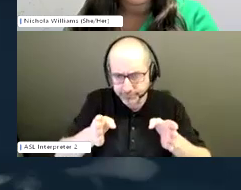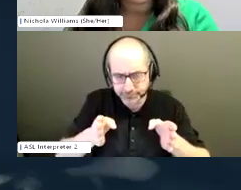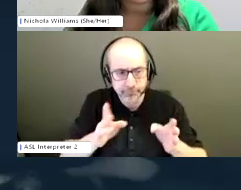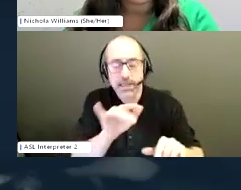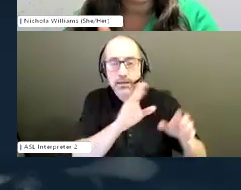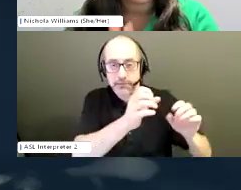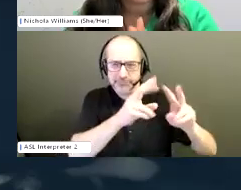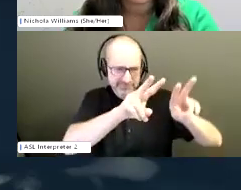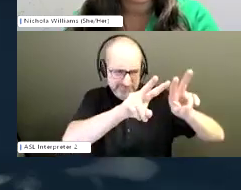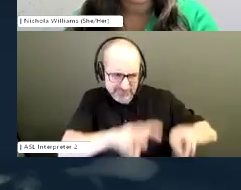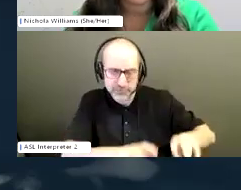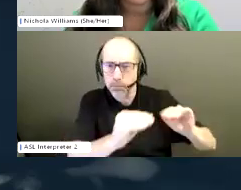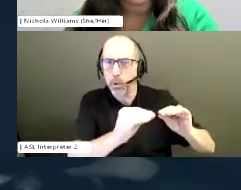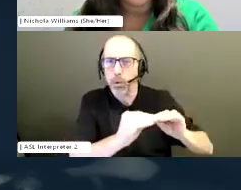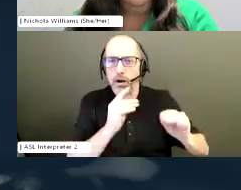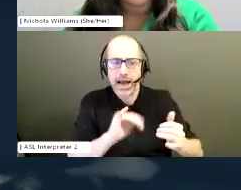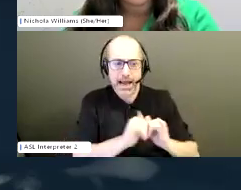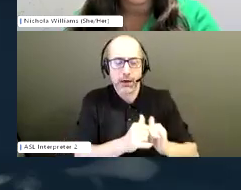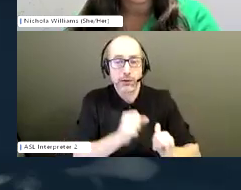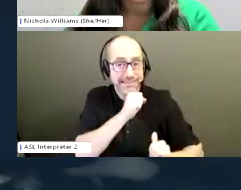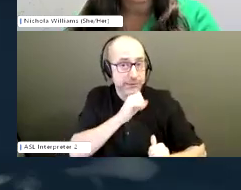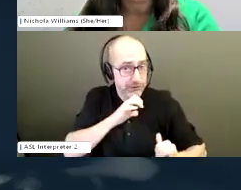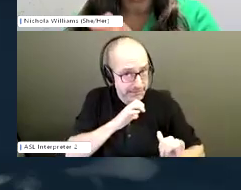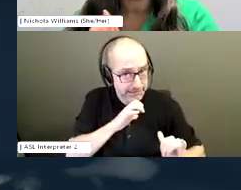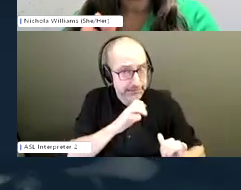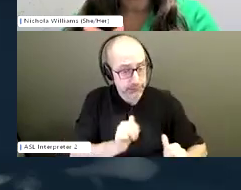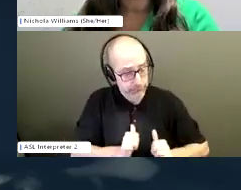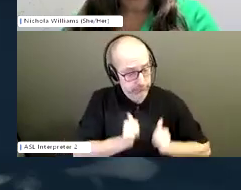abuse shows up in the lives of senior survivors.